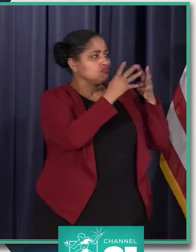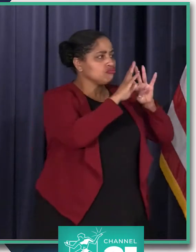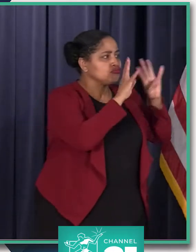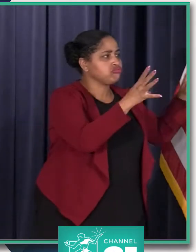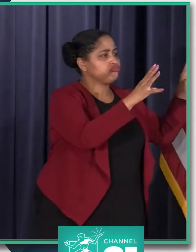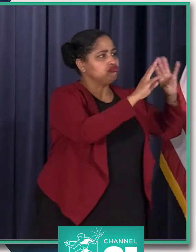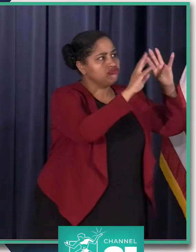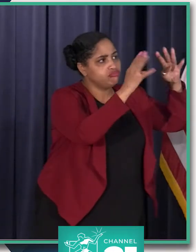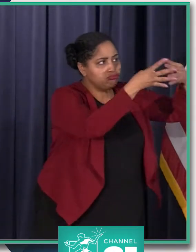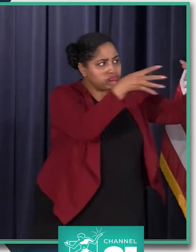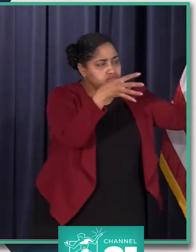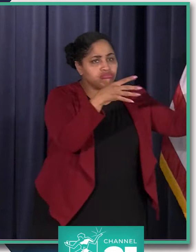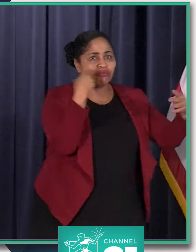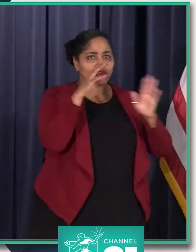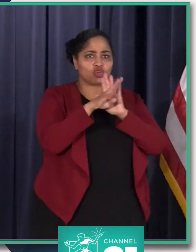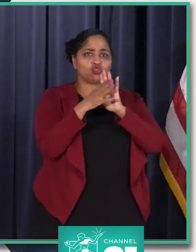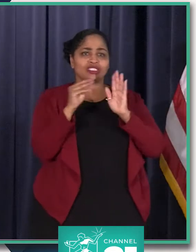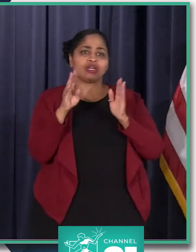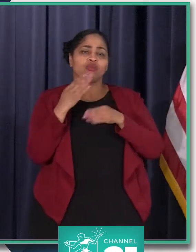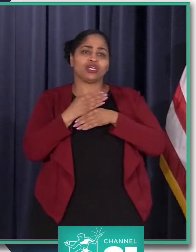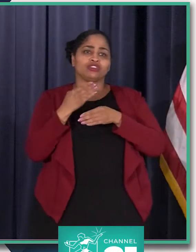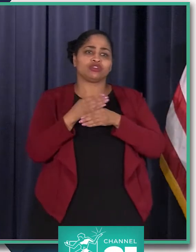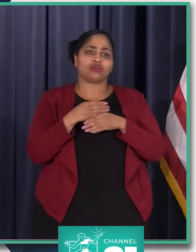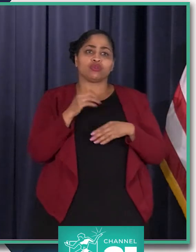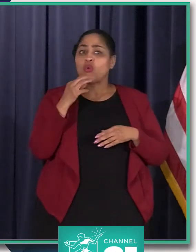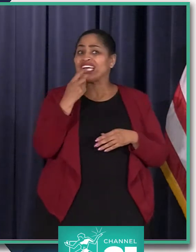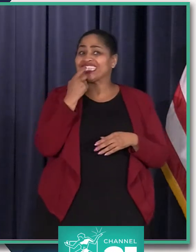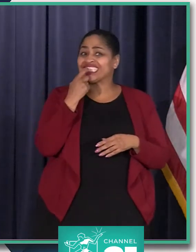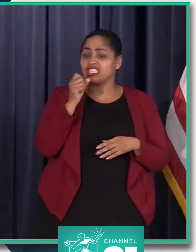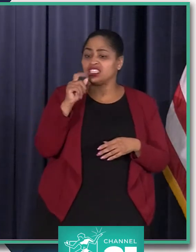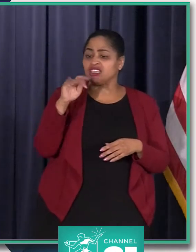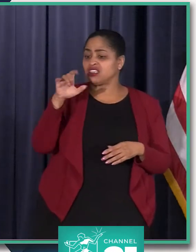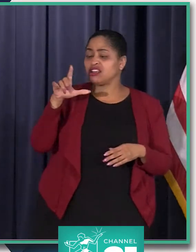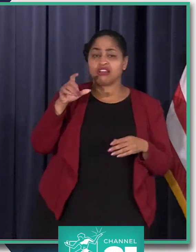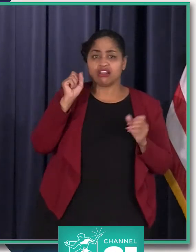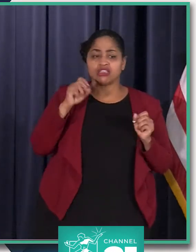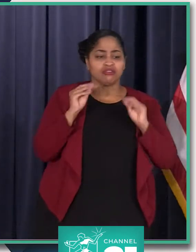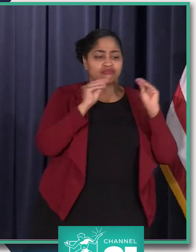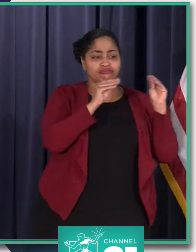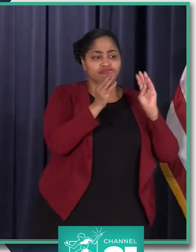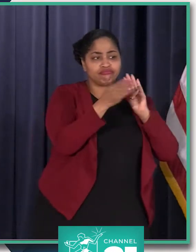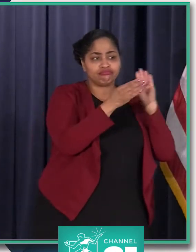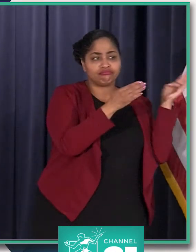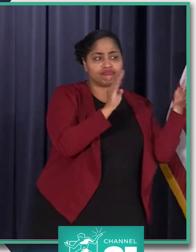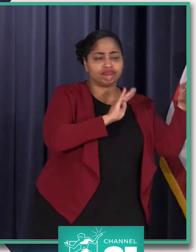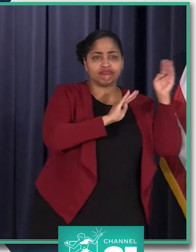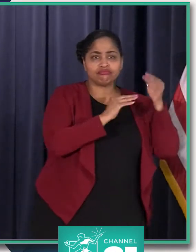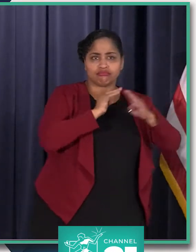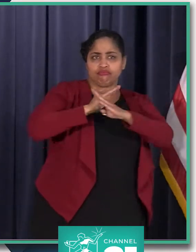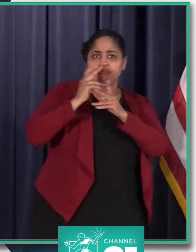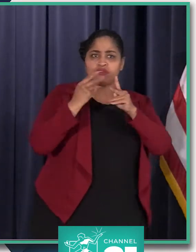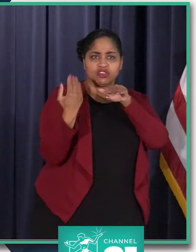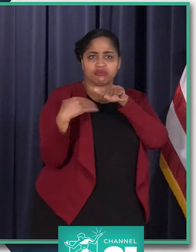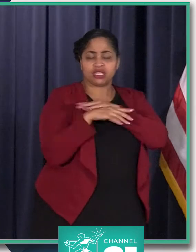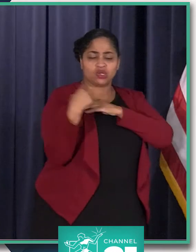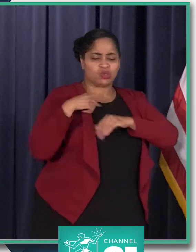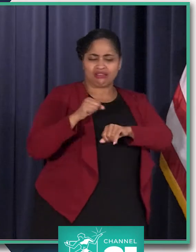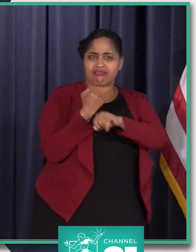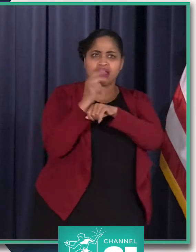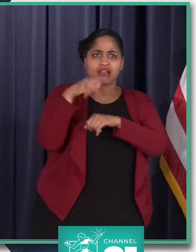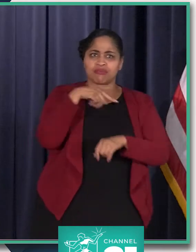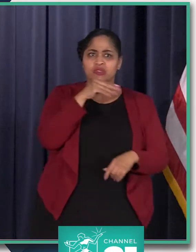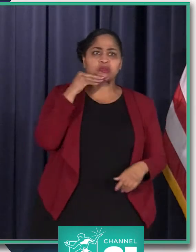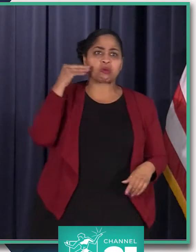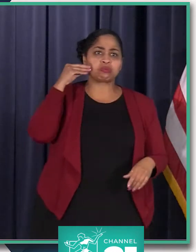the steel system that you can put on to close up the doors and the windows. We are going to secure these